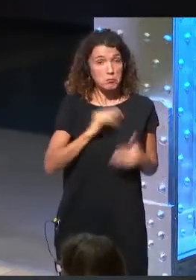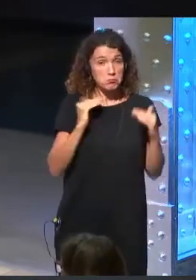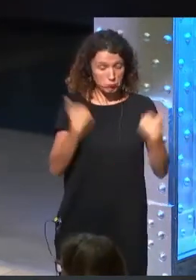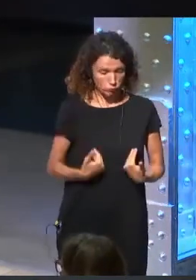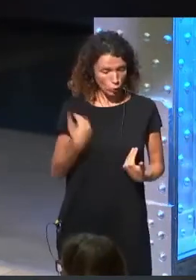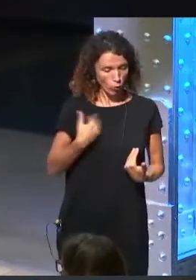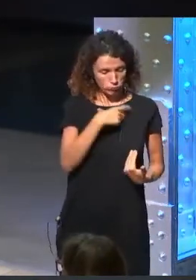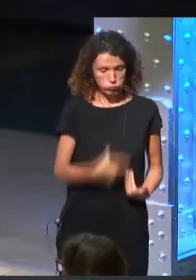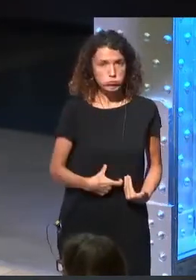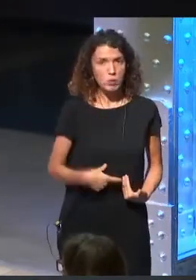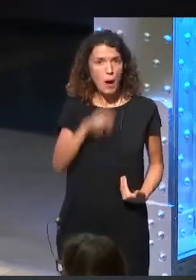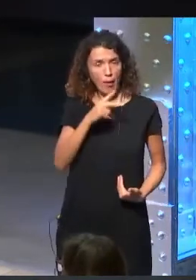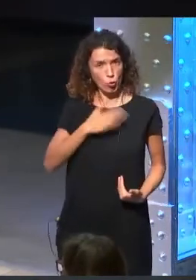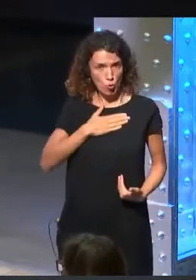Sometimes,